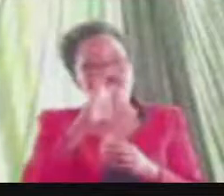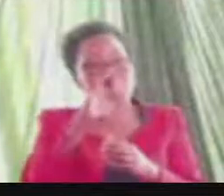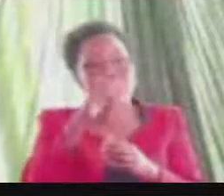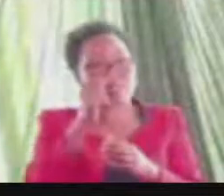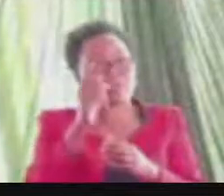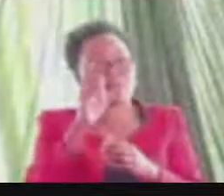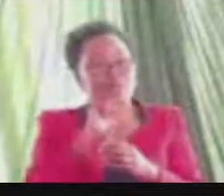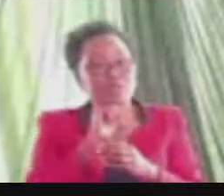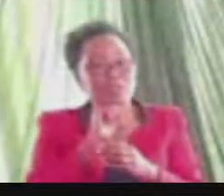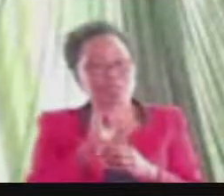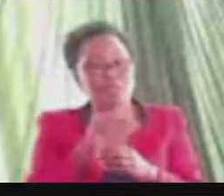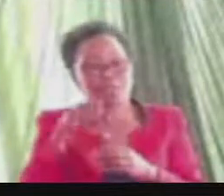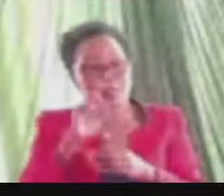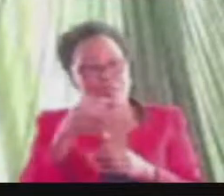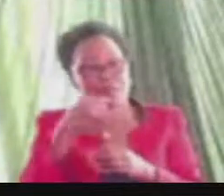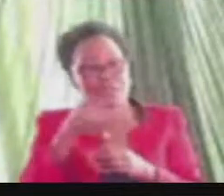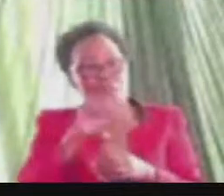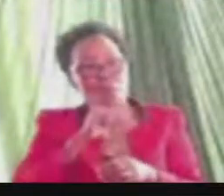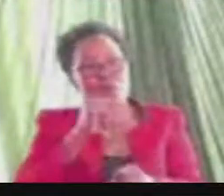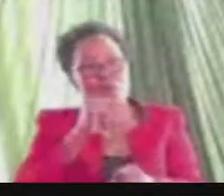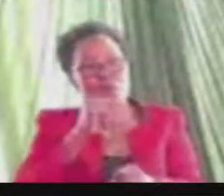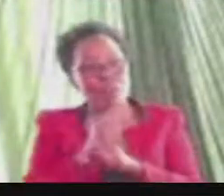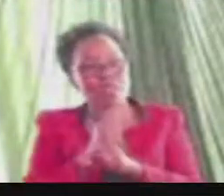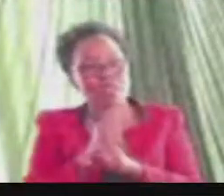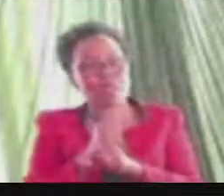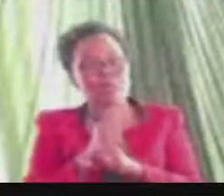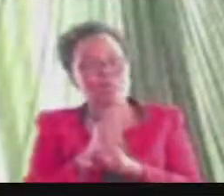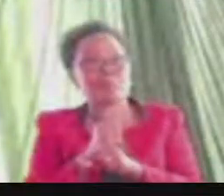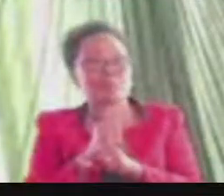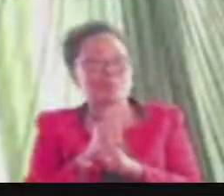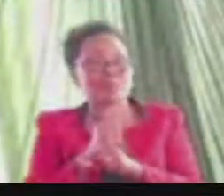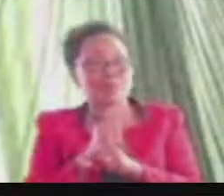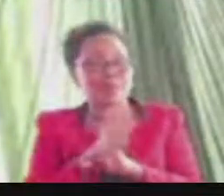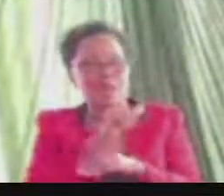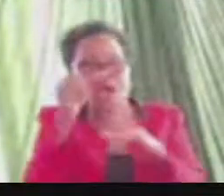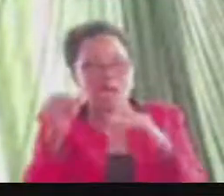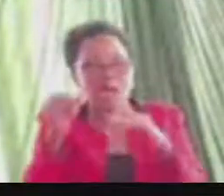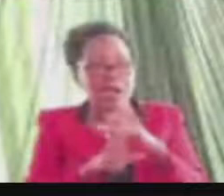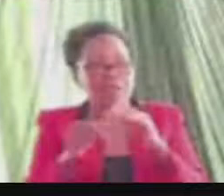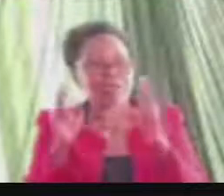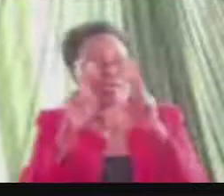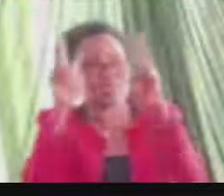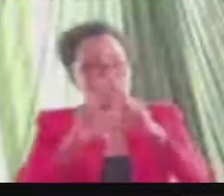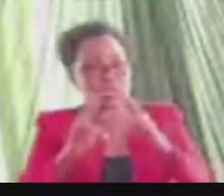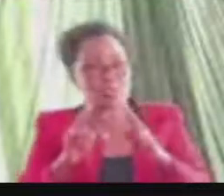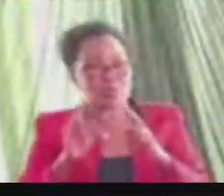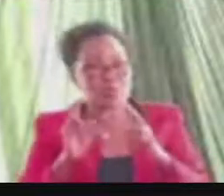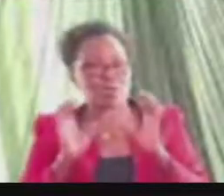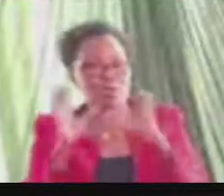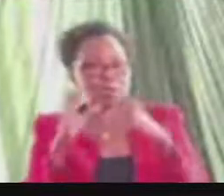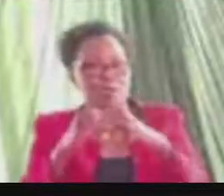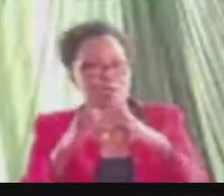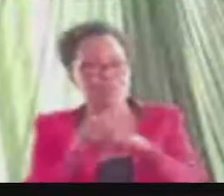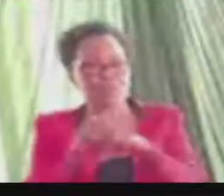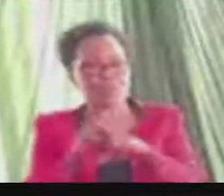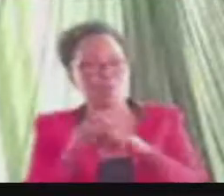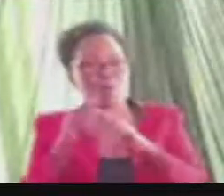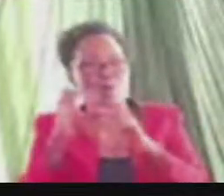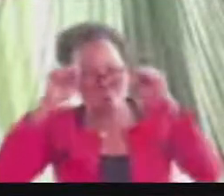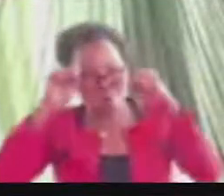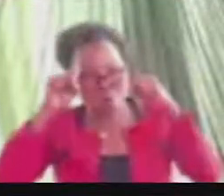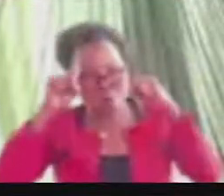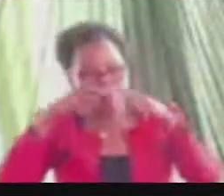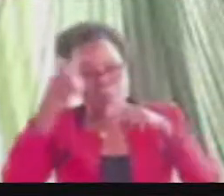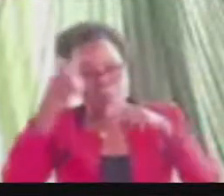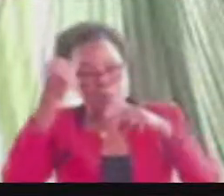at the mercy of international companies like Google, because when you have to go to Safaricom to allow you to use their bandwidth, you will be